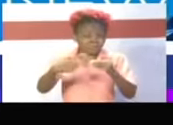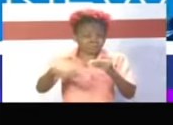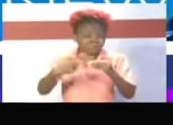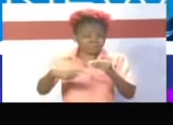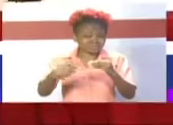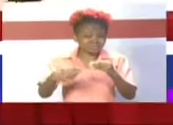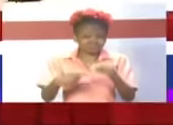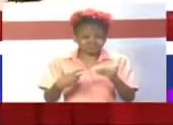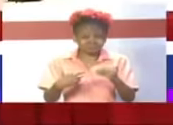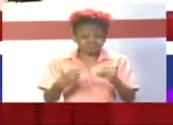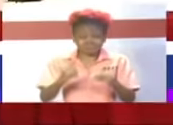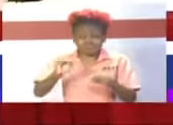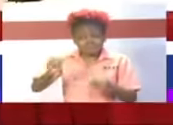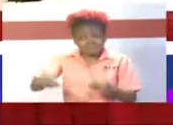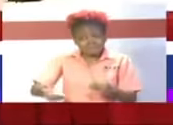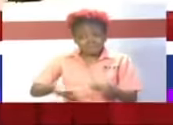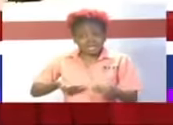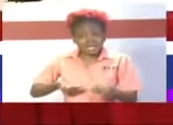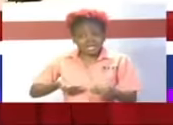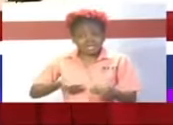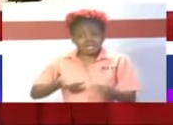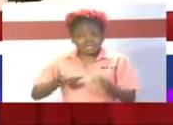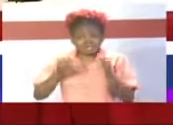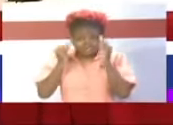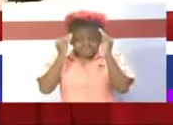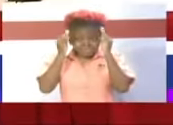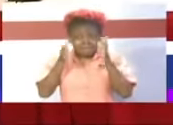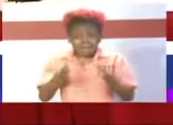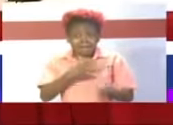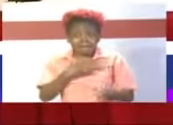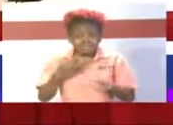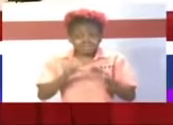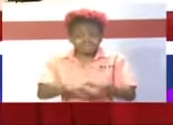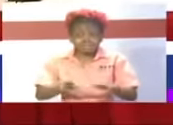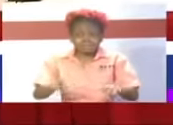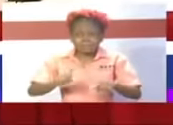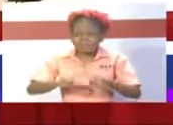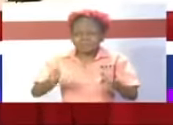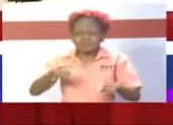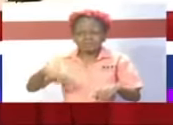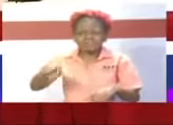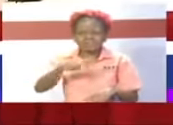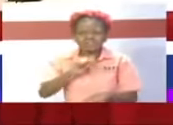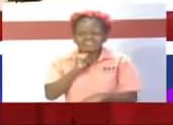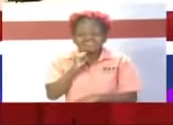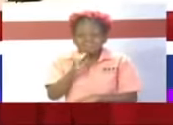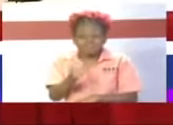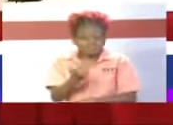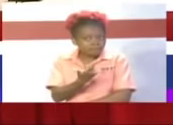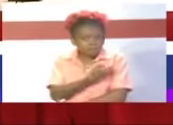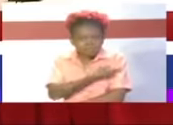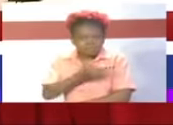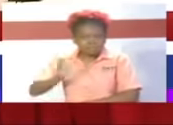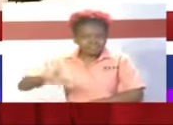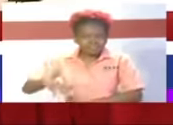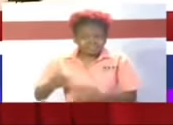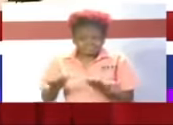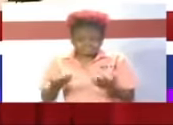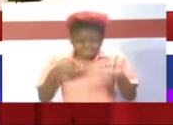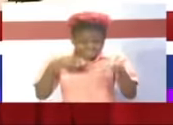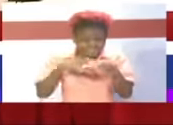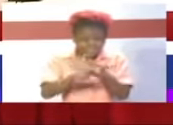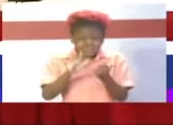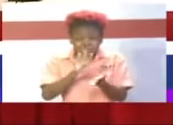much. Okay, thank you for the two questions. I'm not sure where you got the figure of 700,000. I know that when we